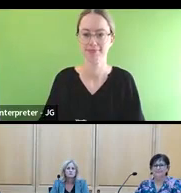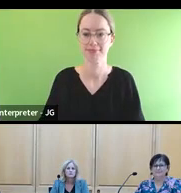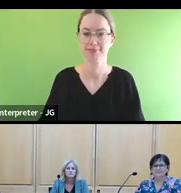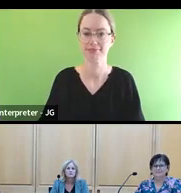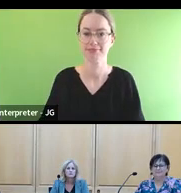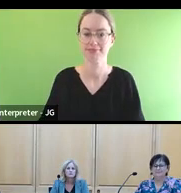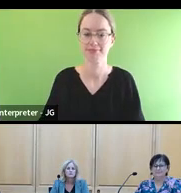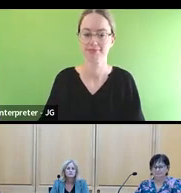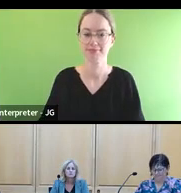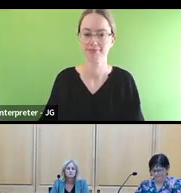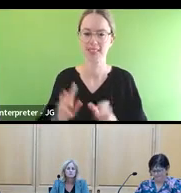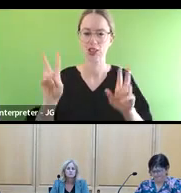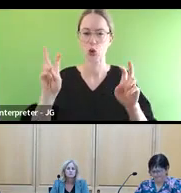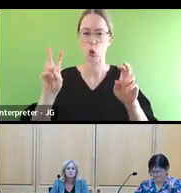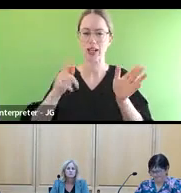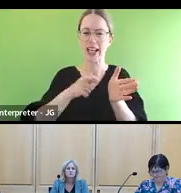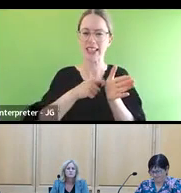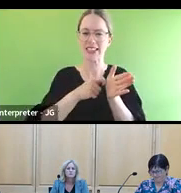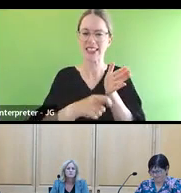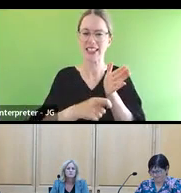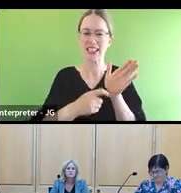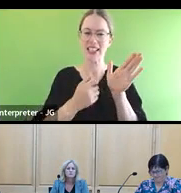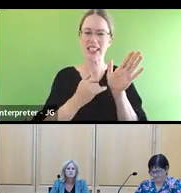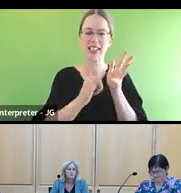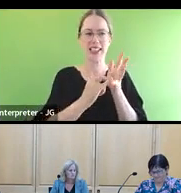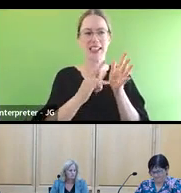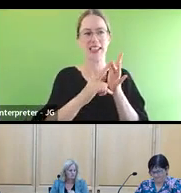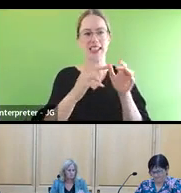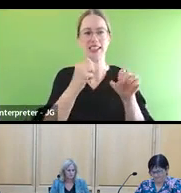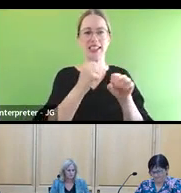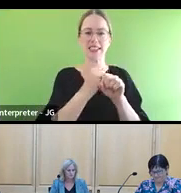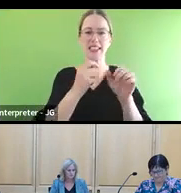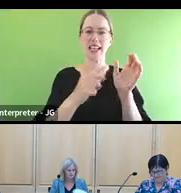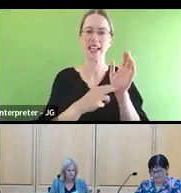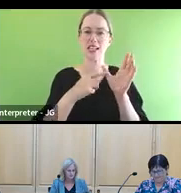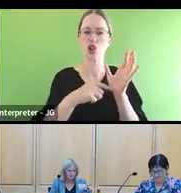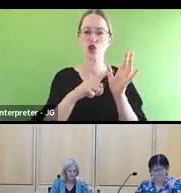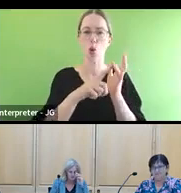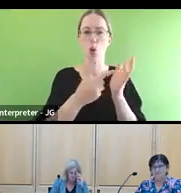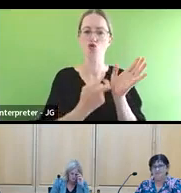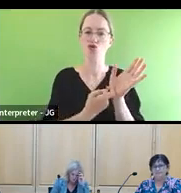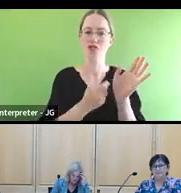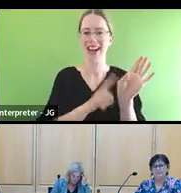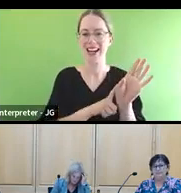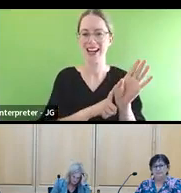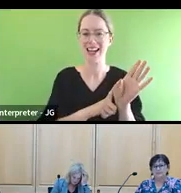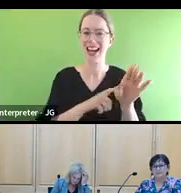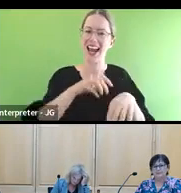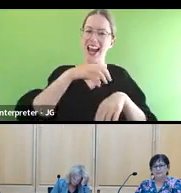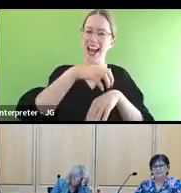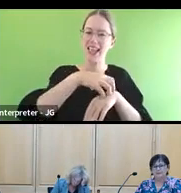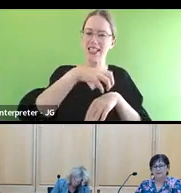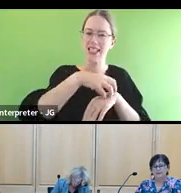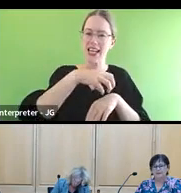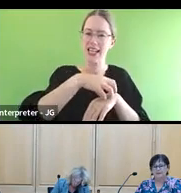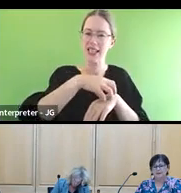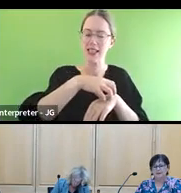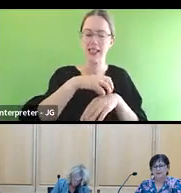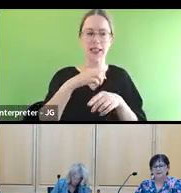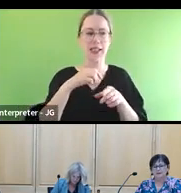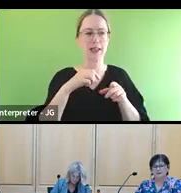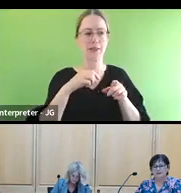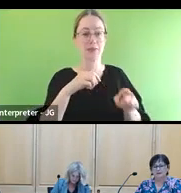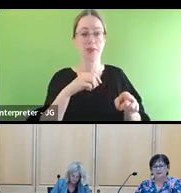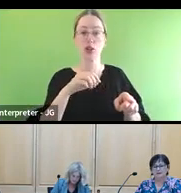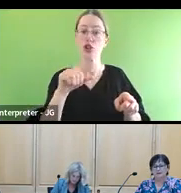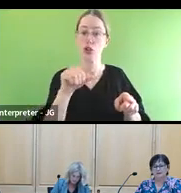The signatory entities, so we would assume that and consider that entities would be part